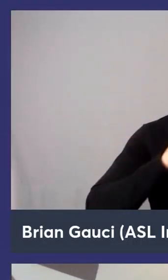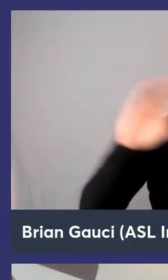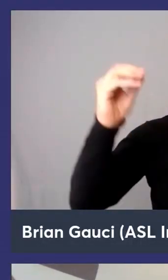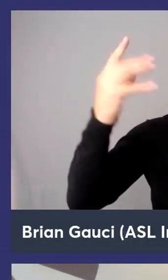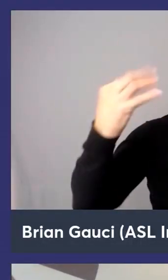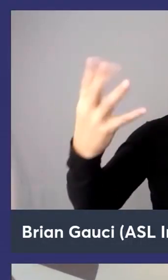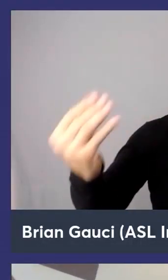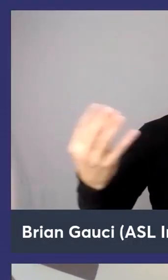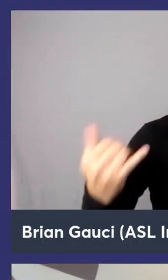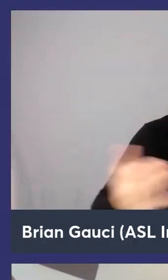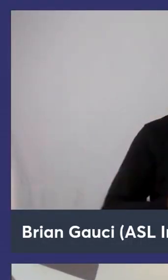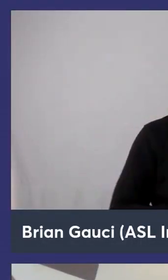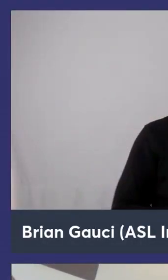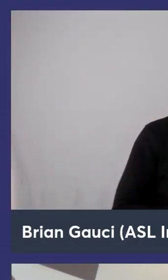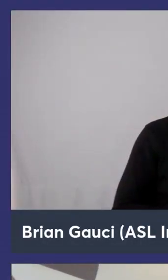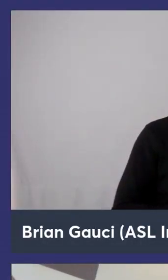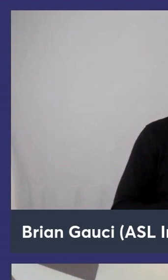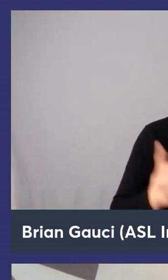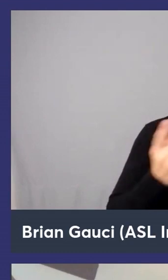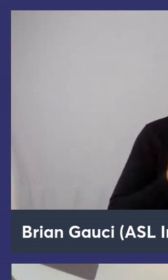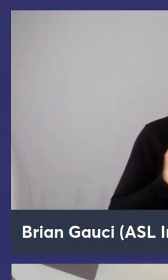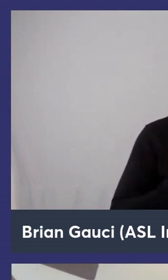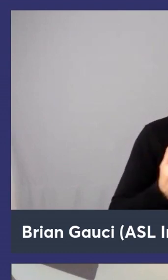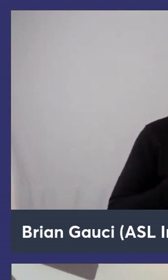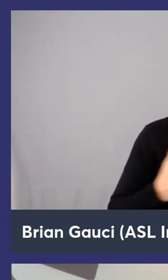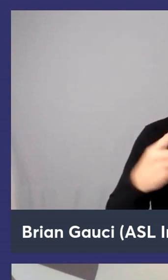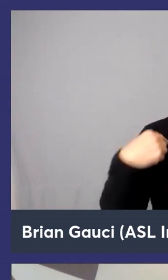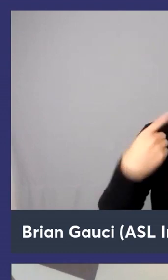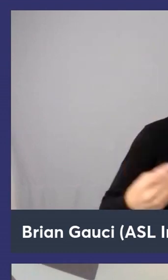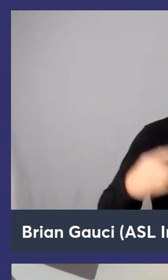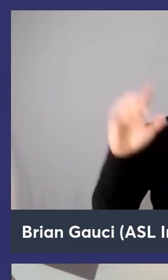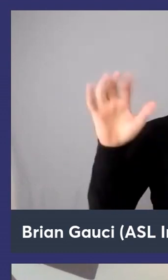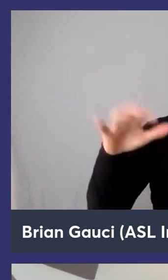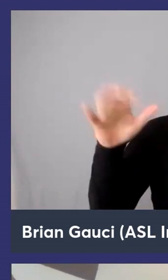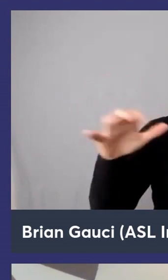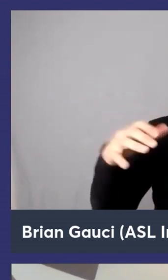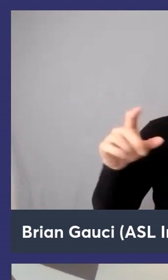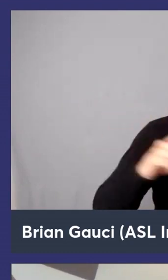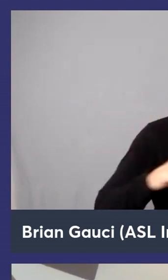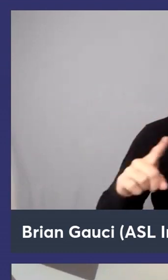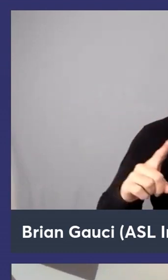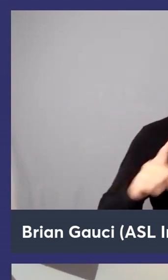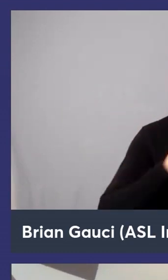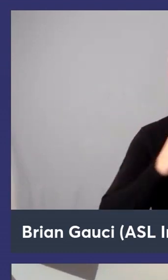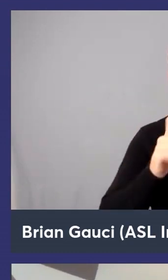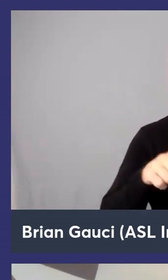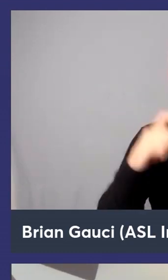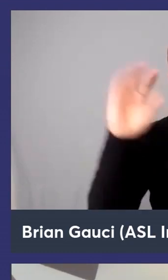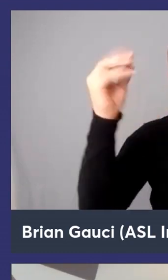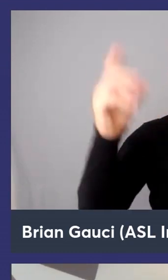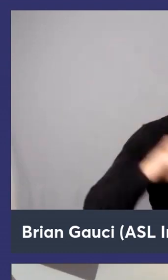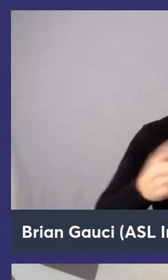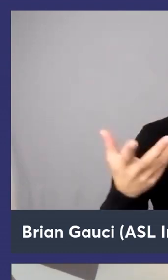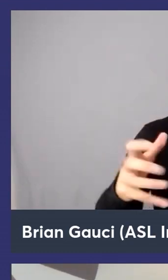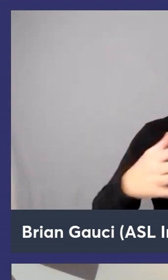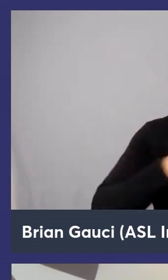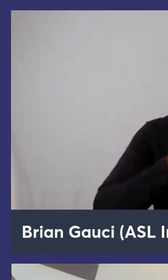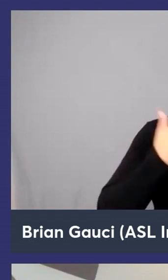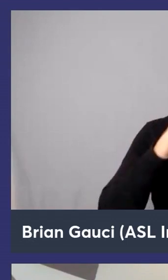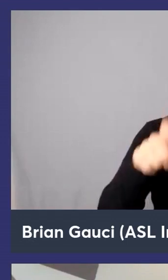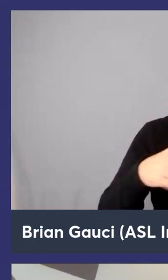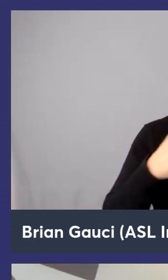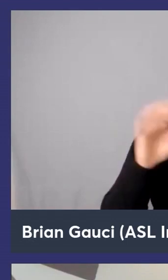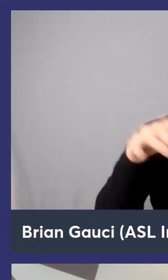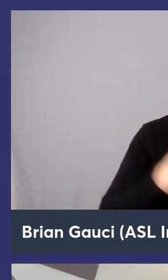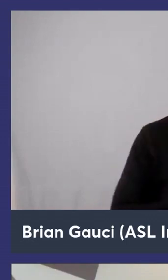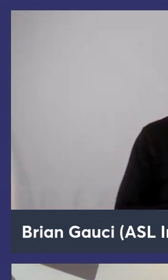don't want to complain because we need a lot of rain. Yeah, I'm in Ohio and it looks nice and sunny outside, but that's actually the snow